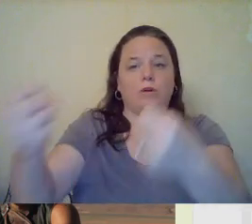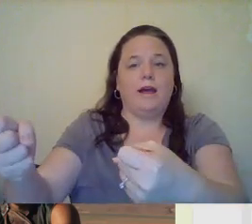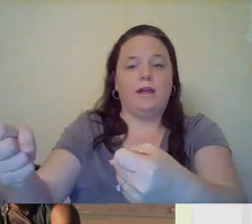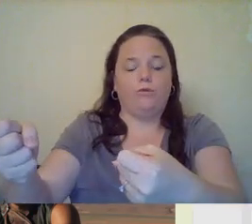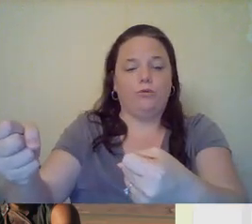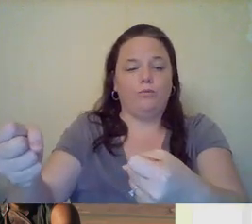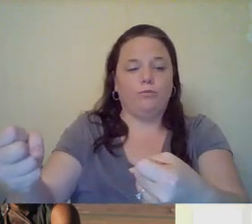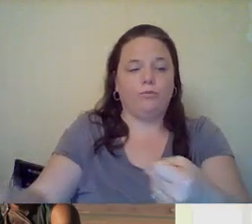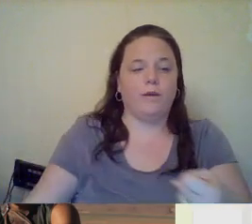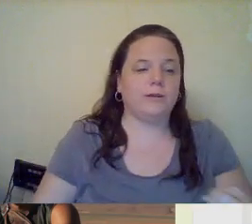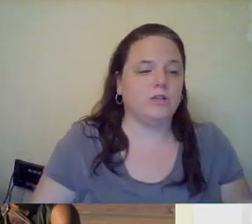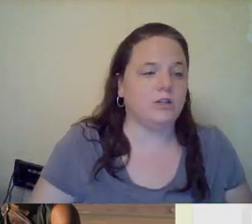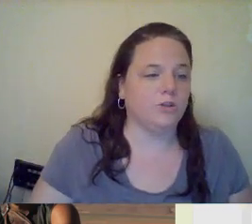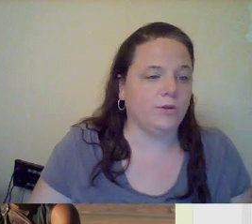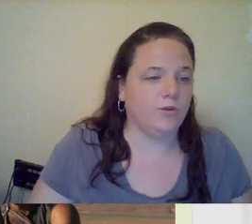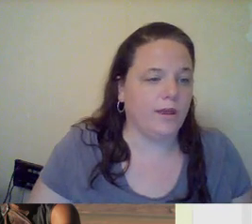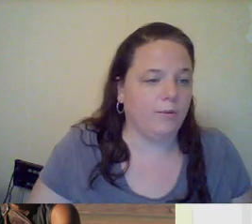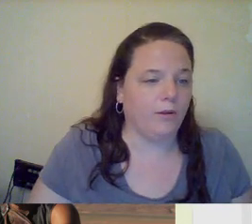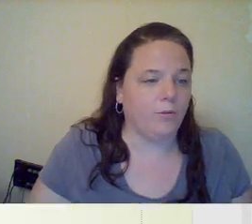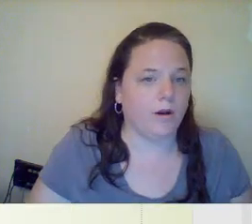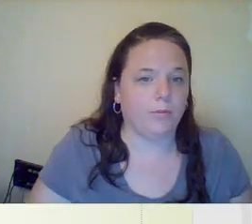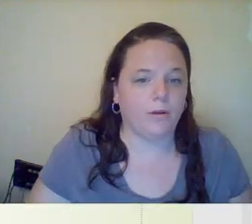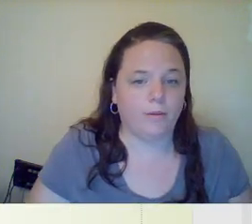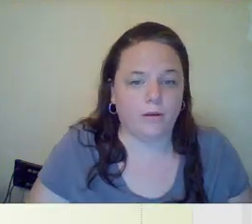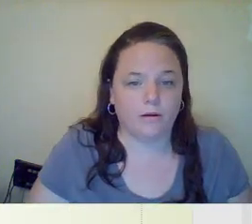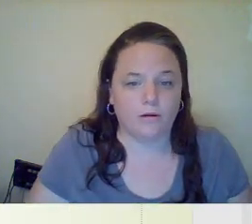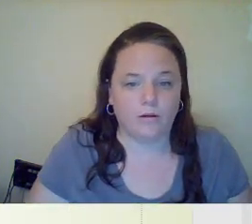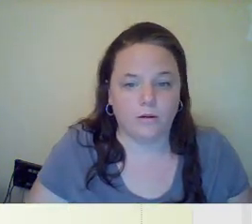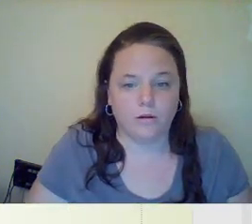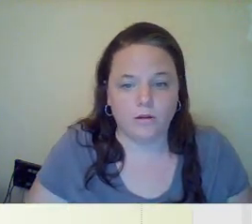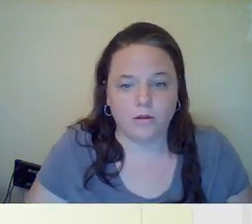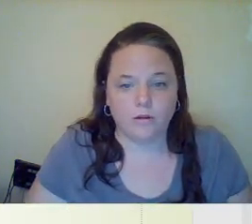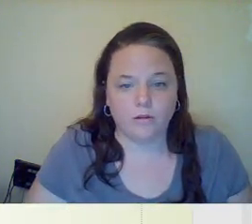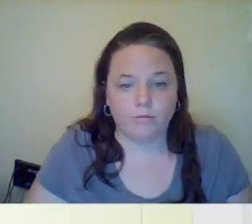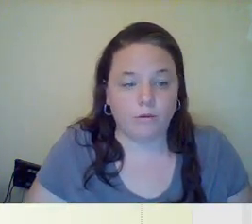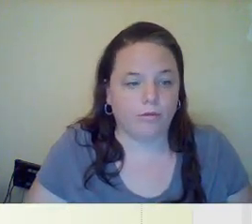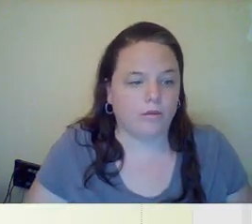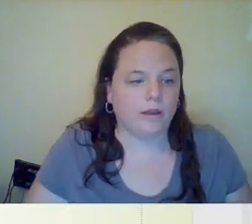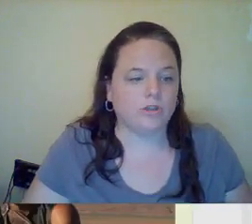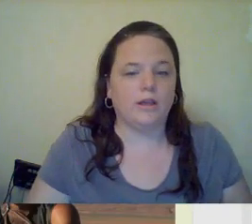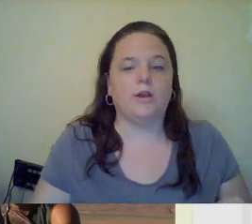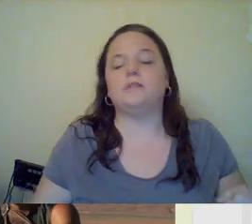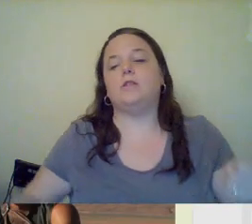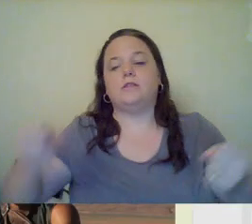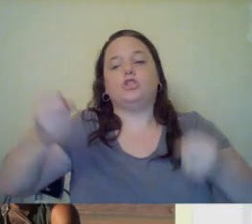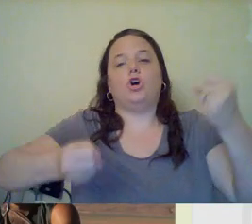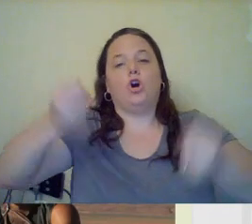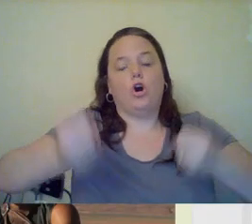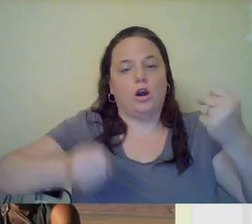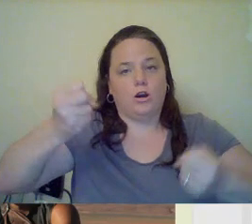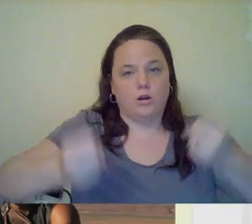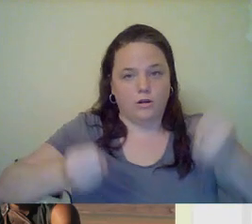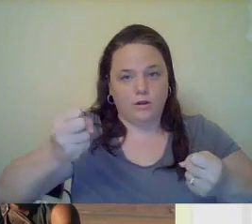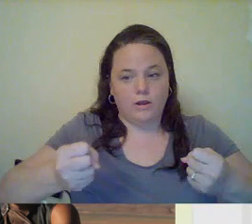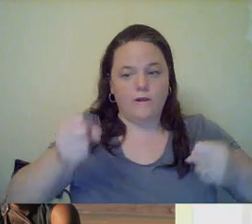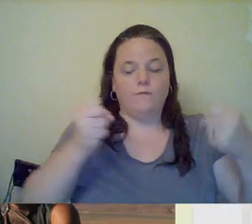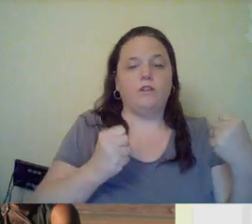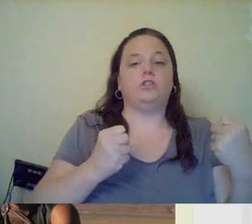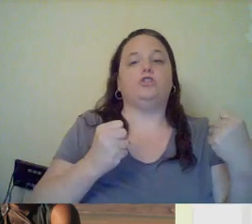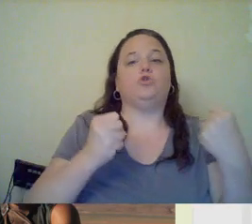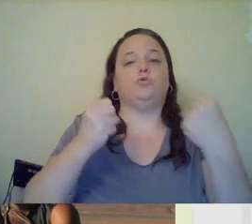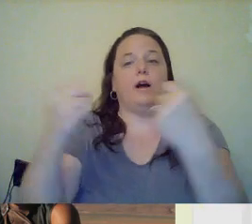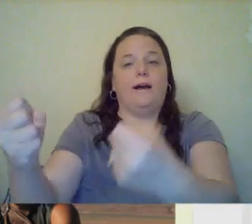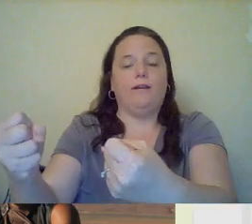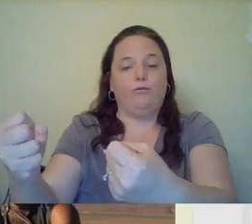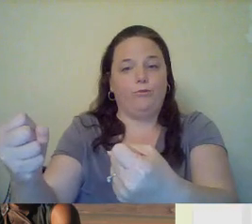is drive. I'm actually not sure which vocabulary word I put up here. Both, actually. Okay, so this is car.